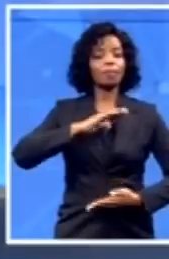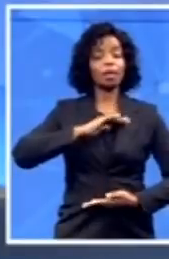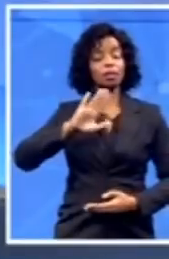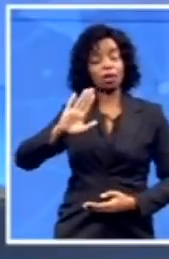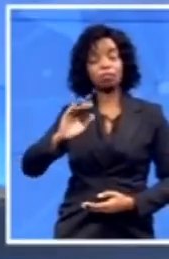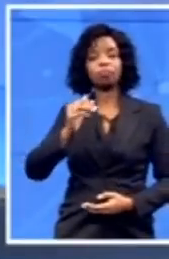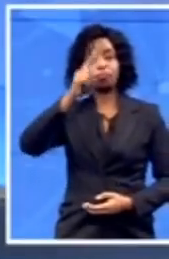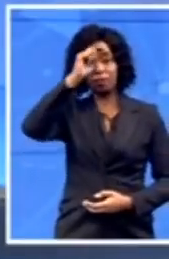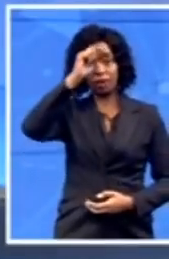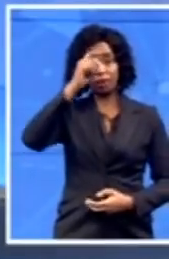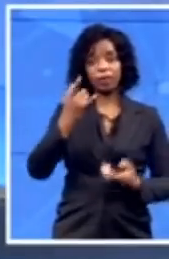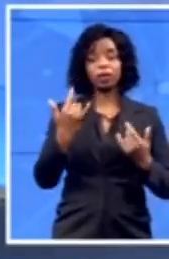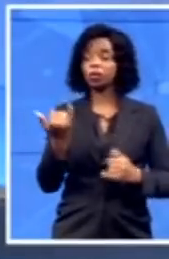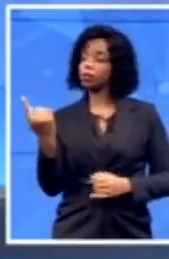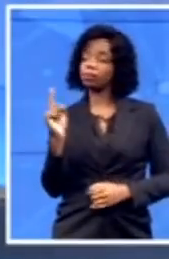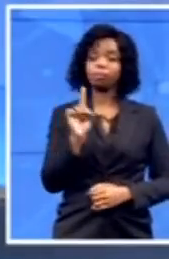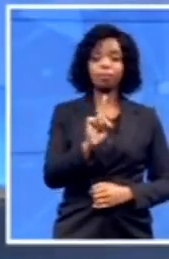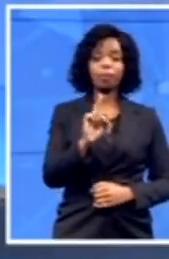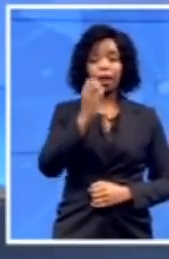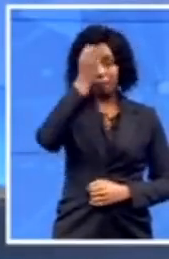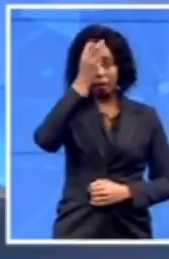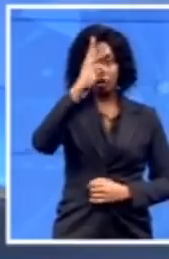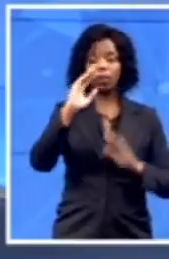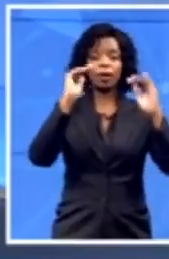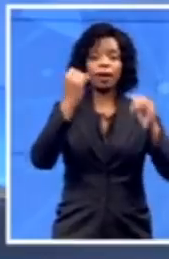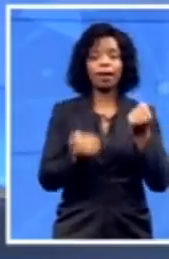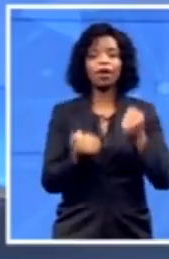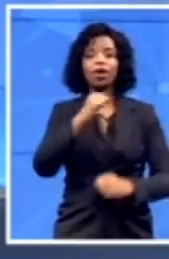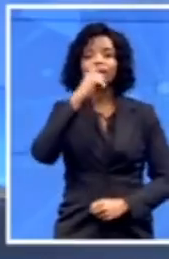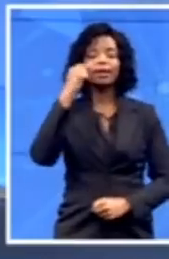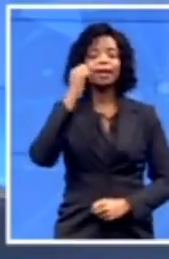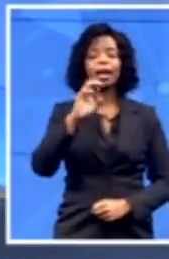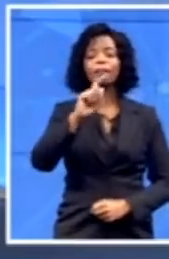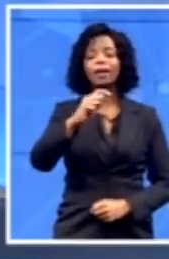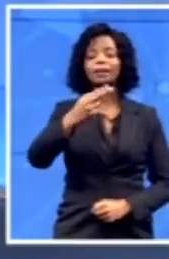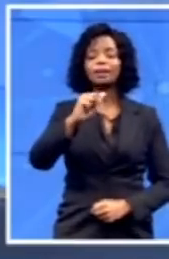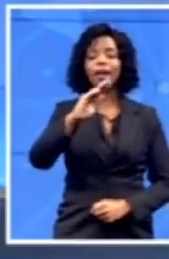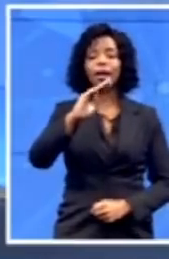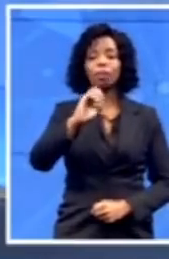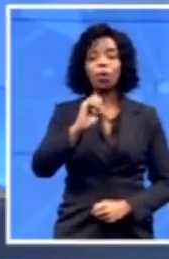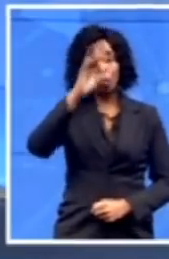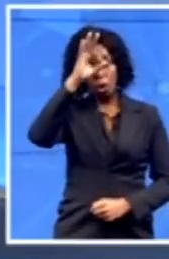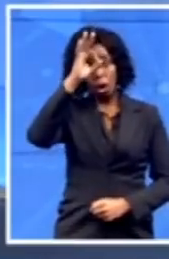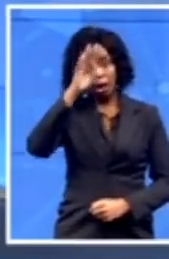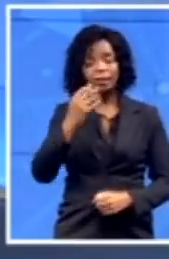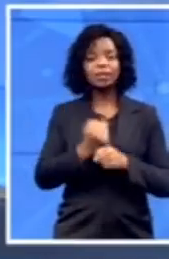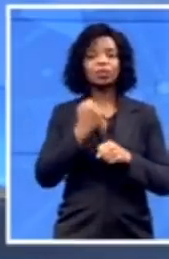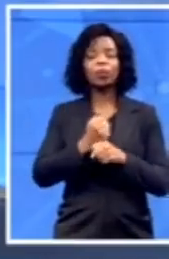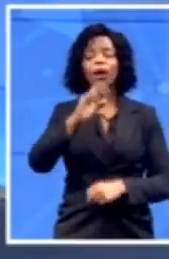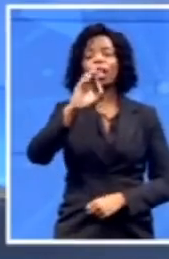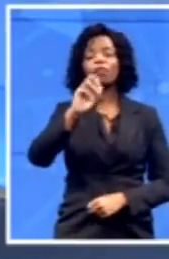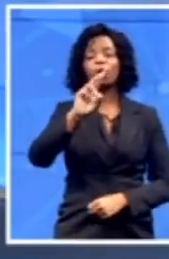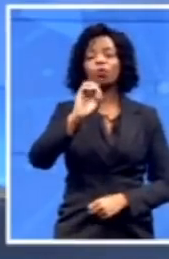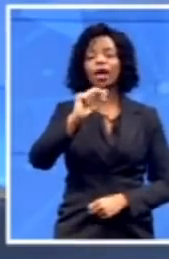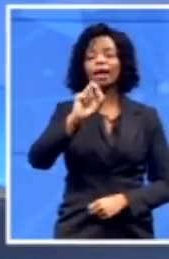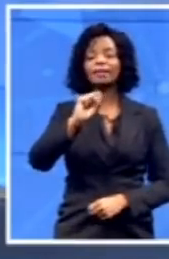Pretoria. Sergeant Thabo Mosia, a forensic field worker with 16 years police experience, arrived at the crime scene at midnight on